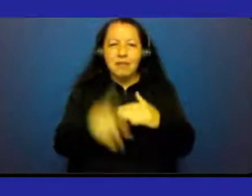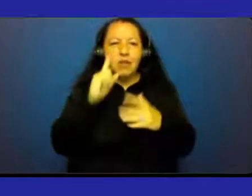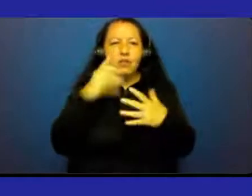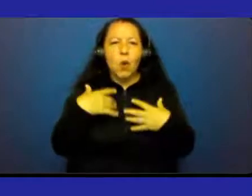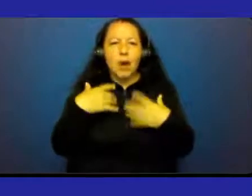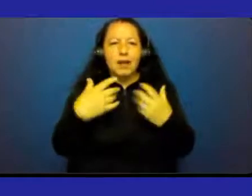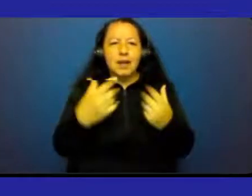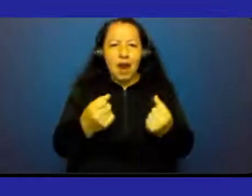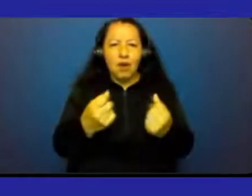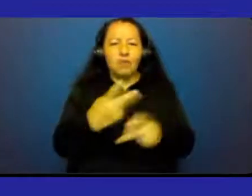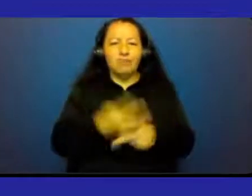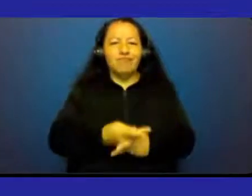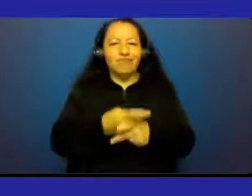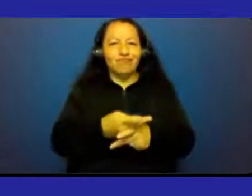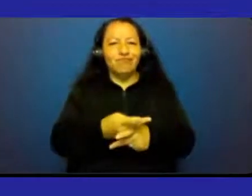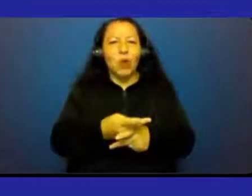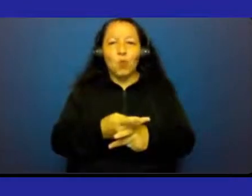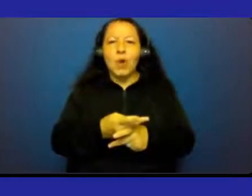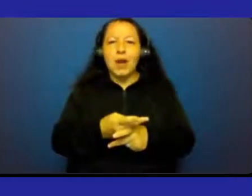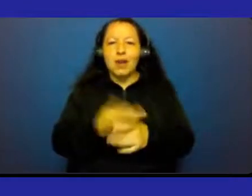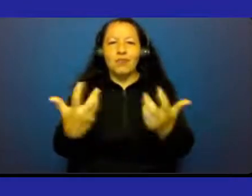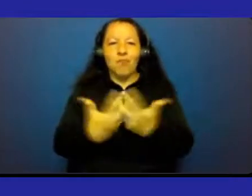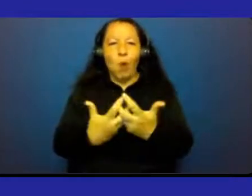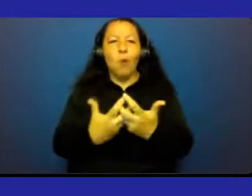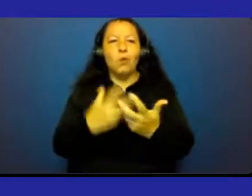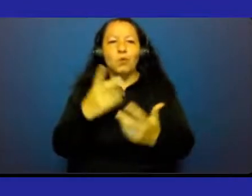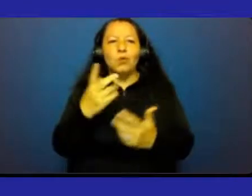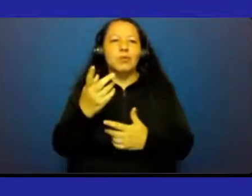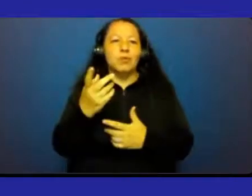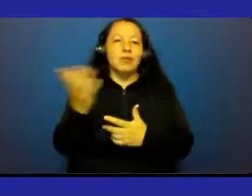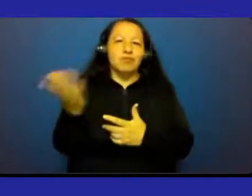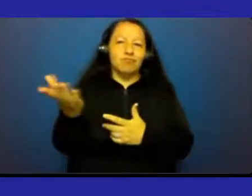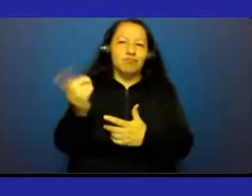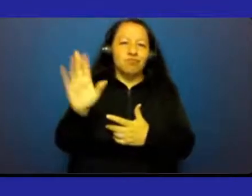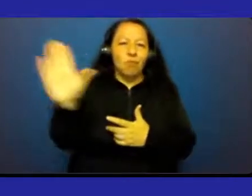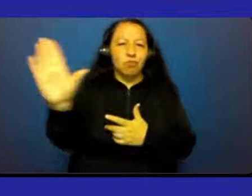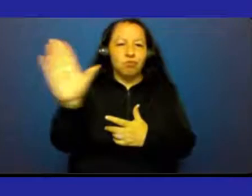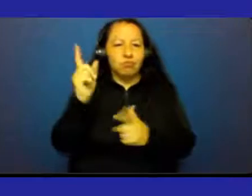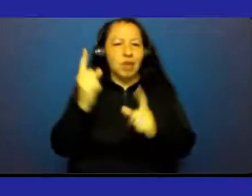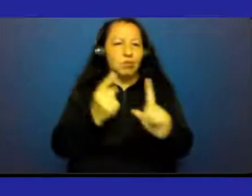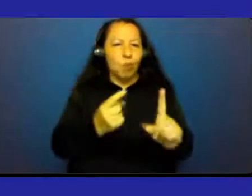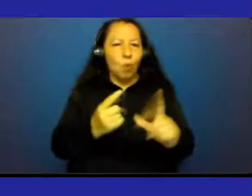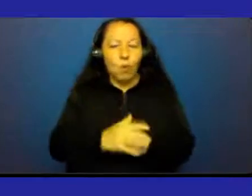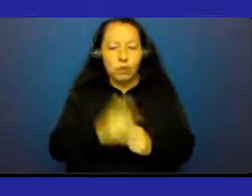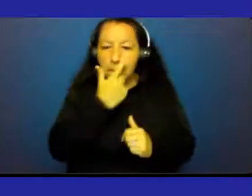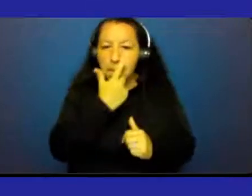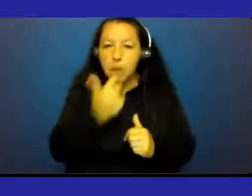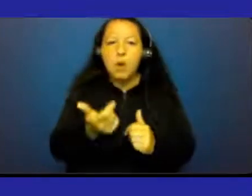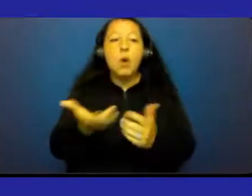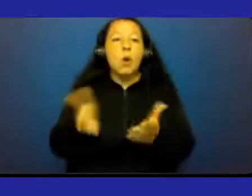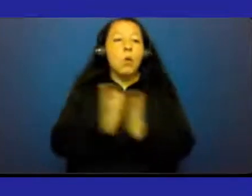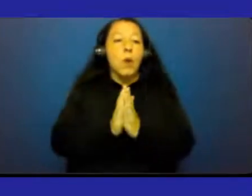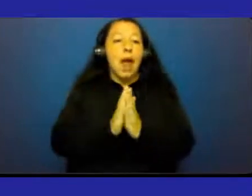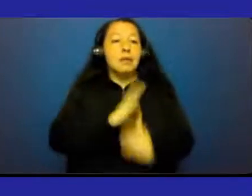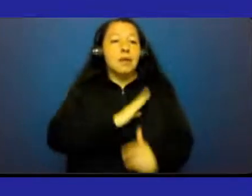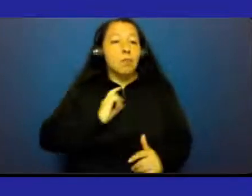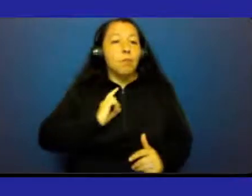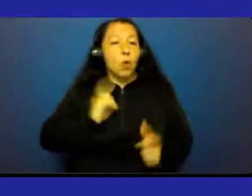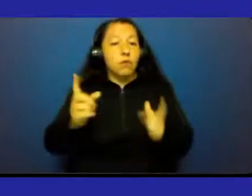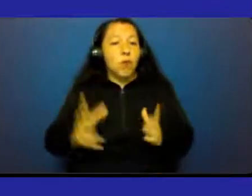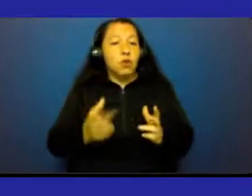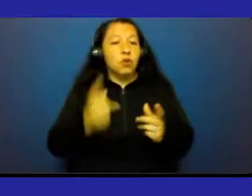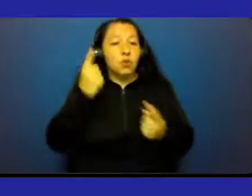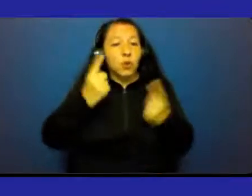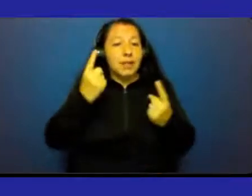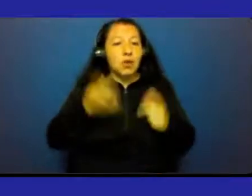We understand that salary is a big factor, and we ask the board of directors to consider increasing salaries